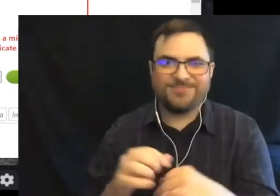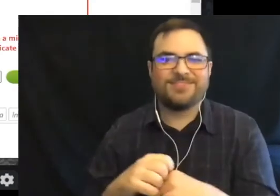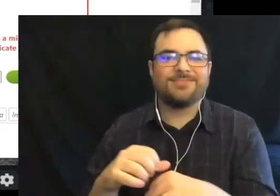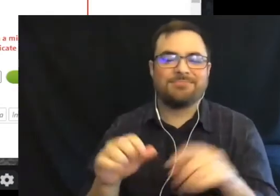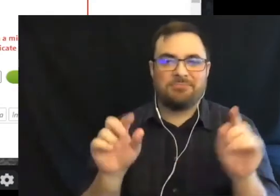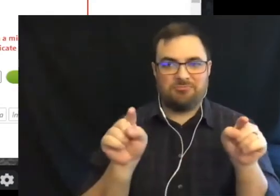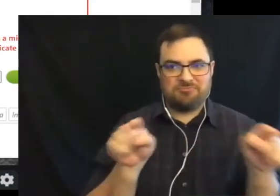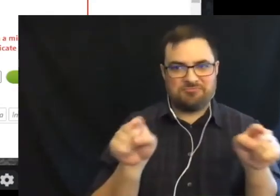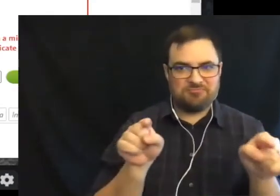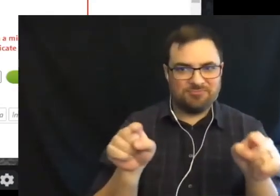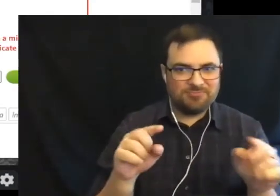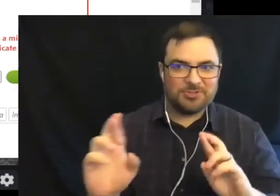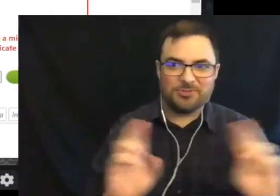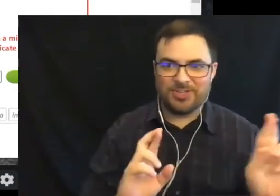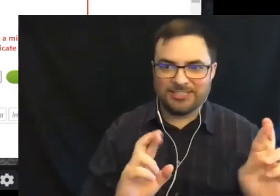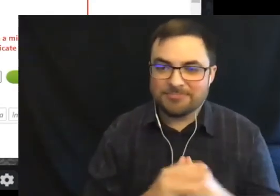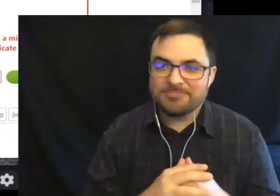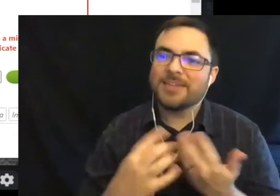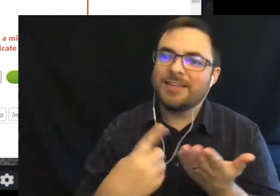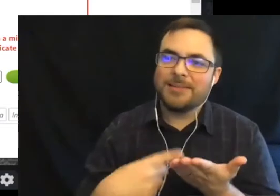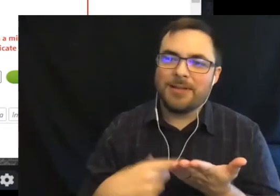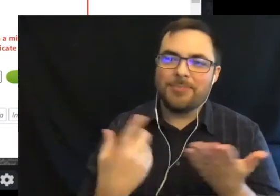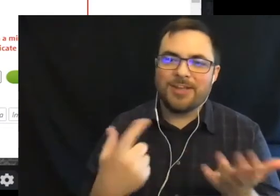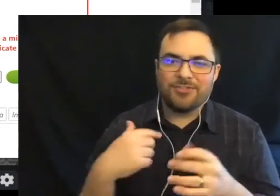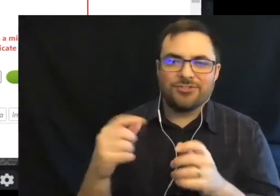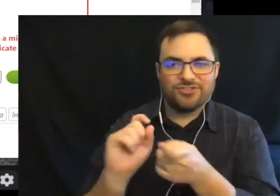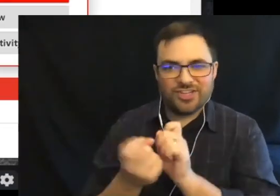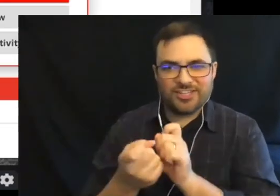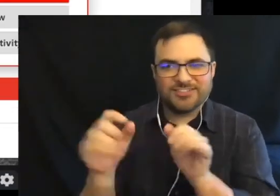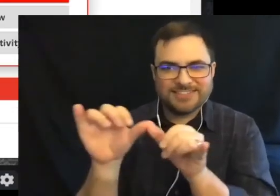Okay, and then sometimes you have to resize it.